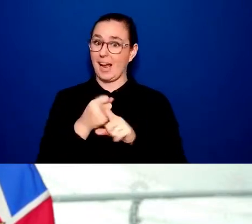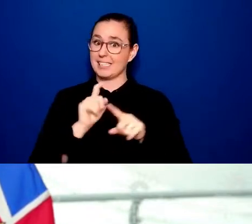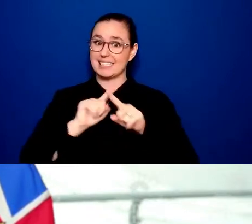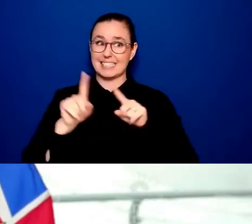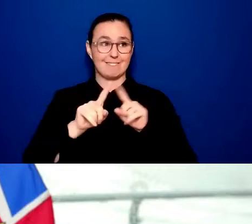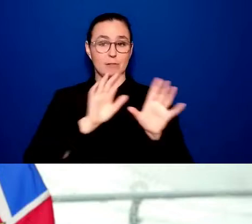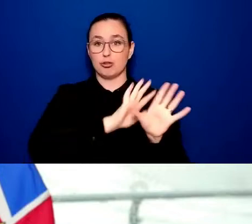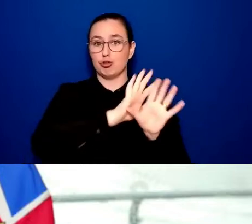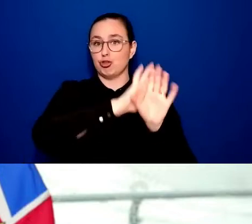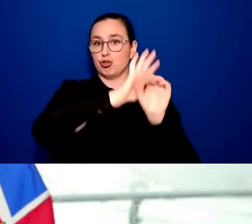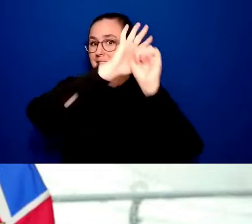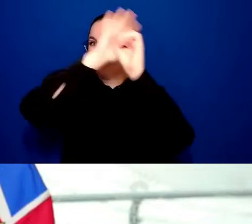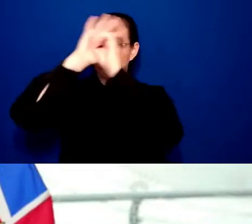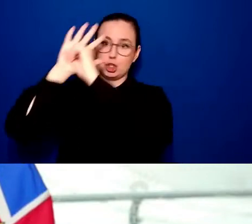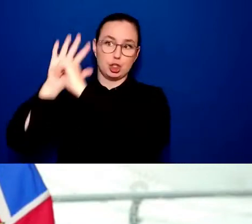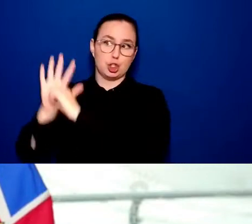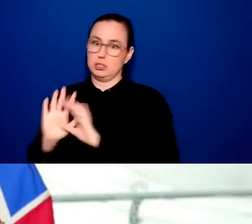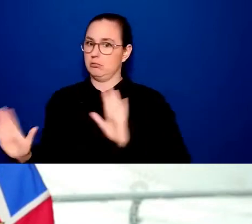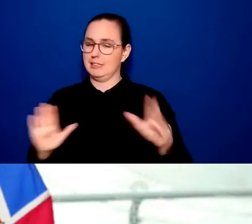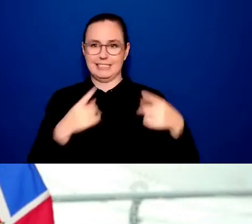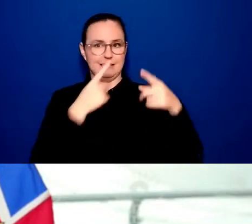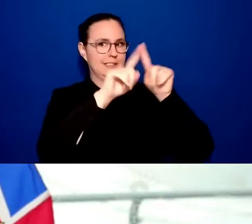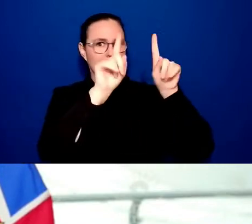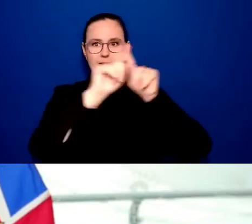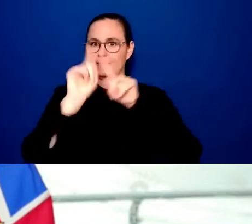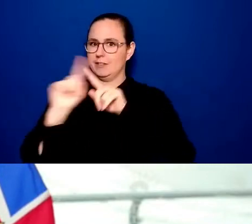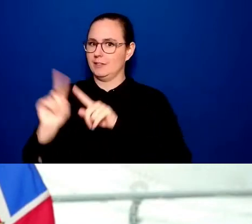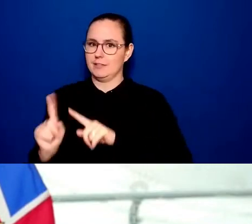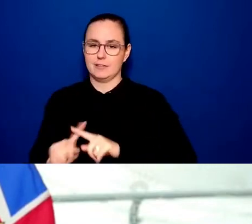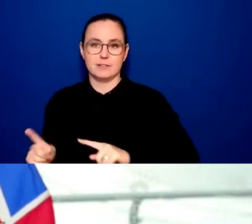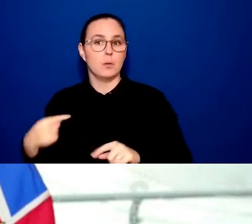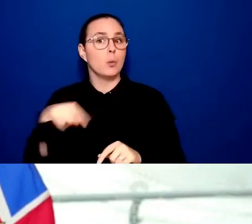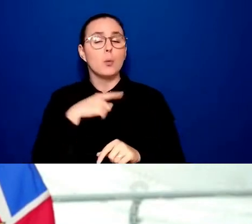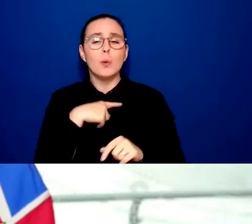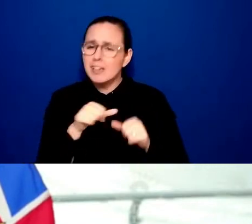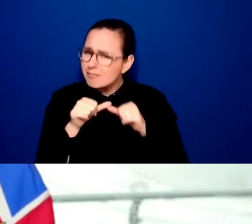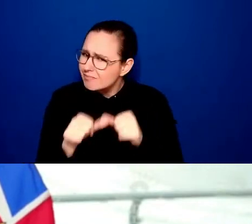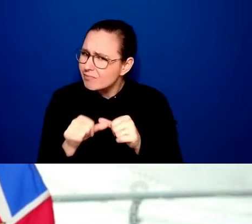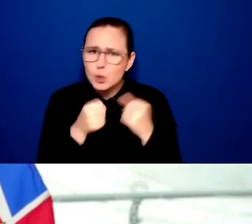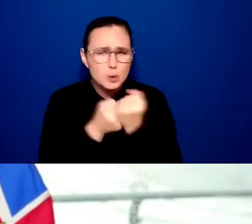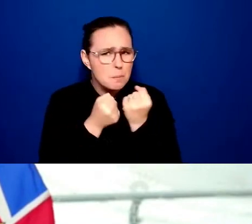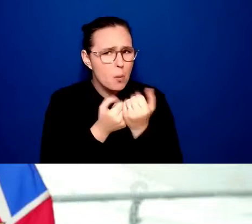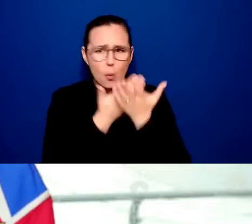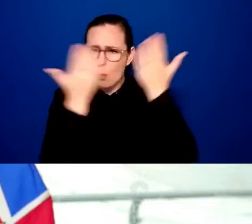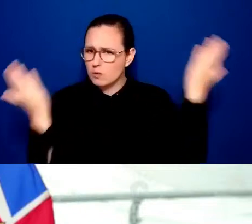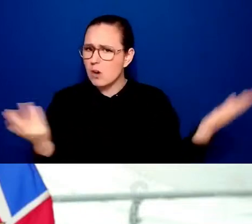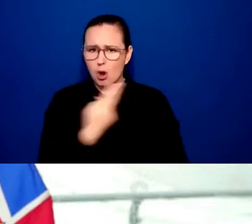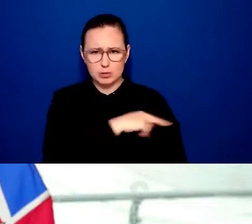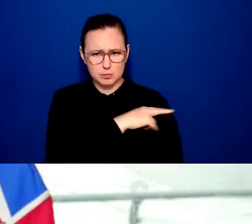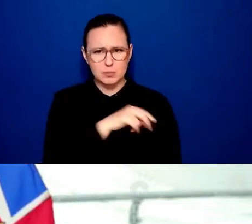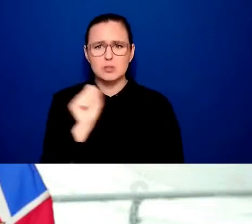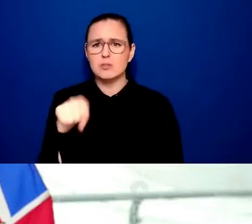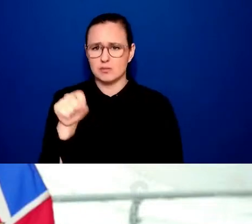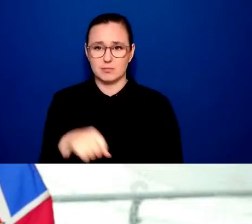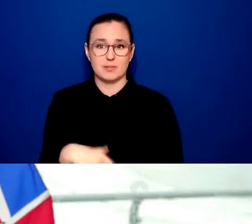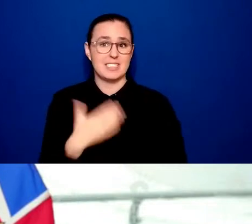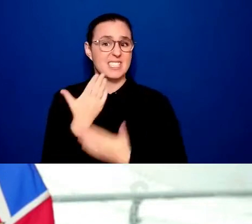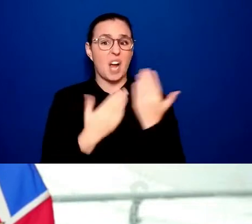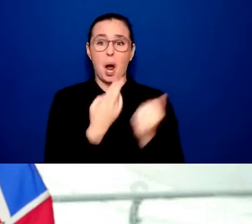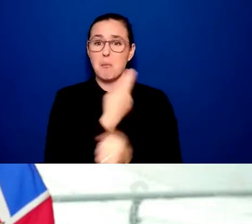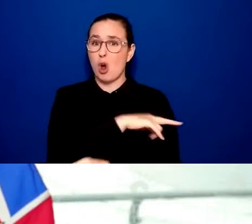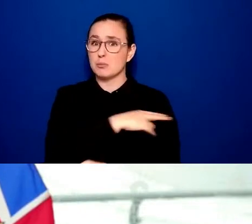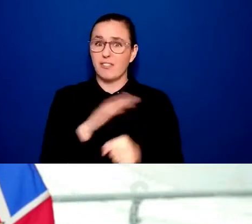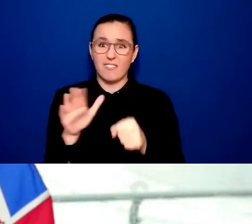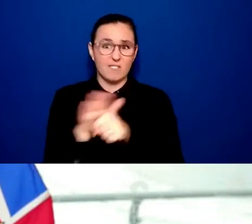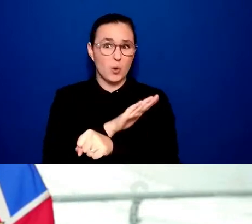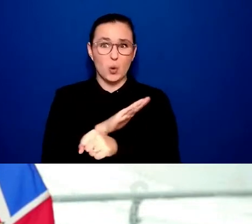we are continuing to take steps to support hospitals that are facing real challenges of over 100% capacity and